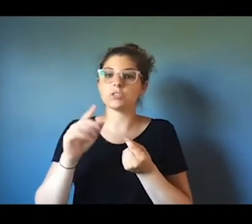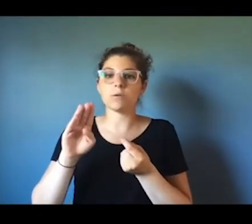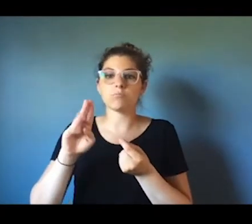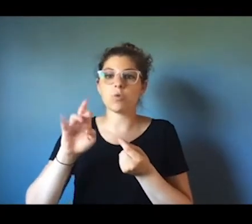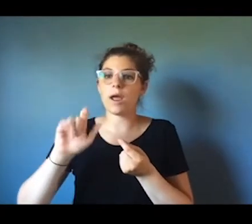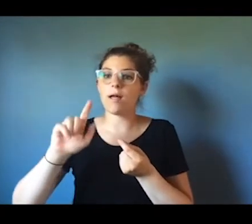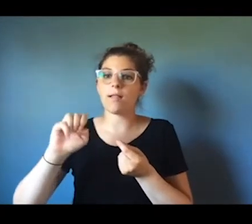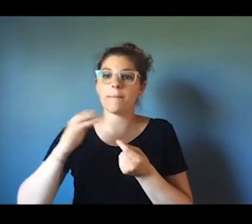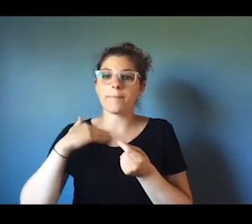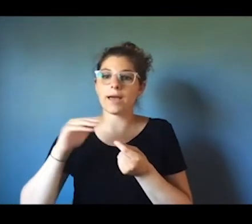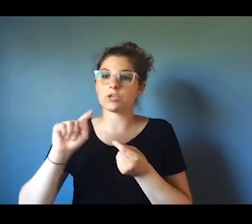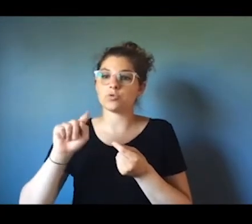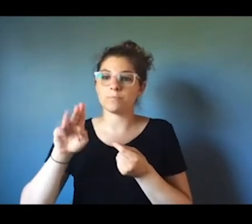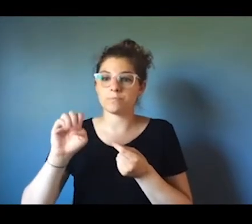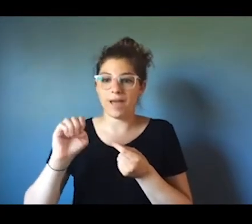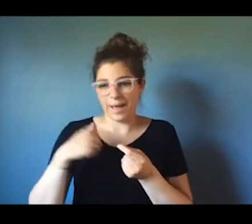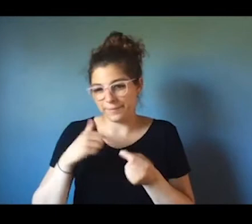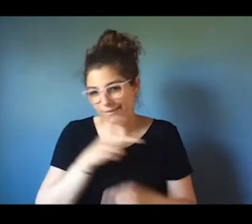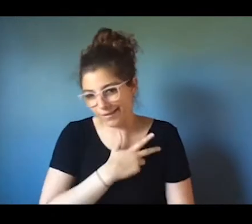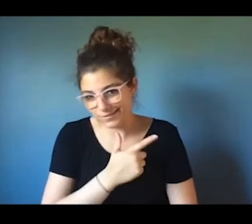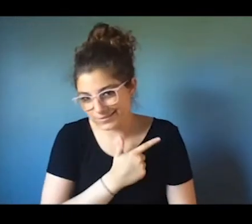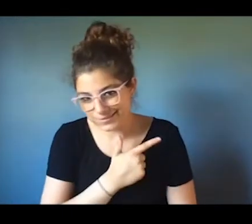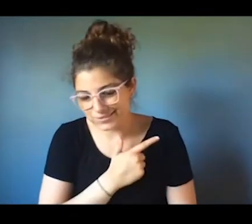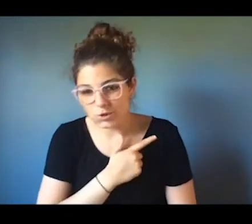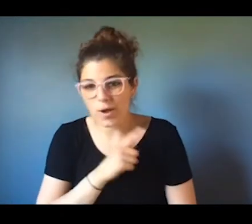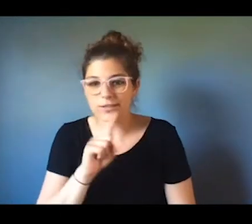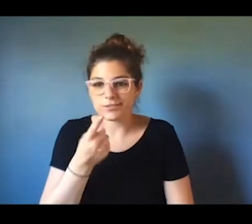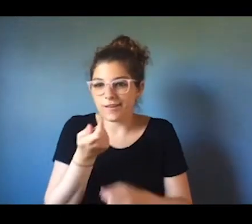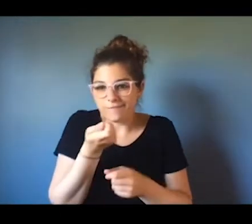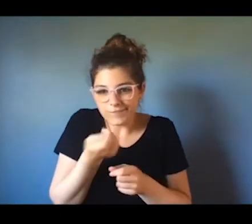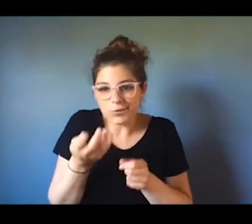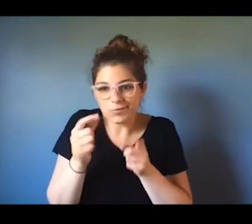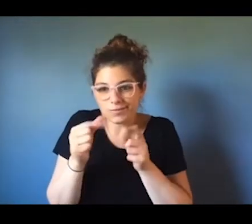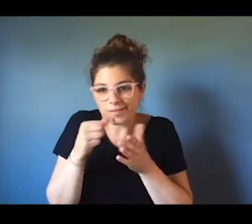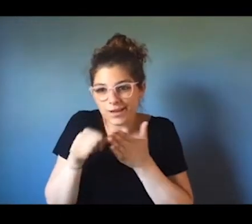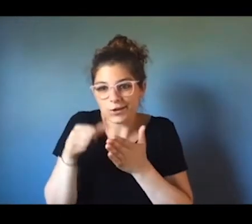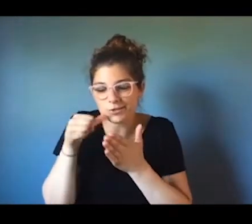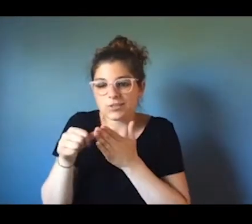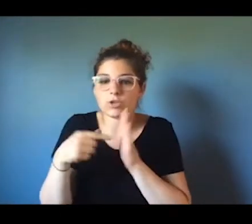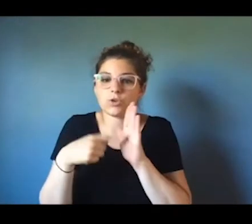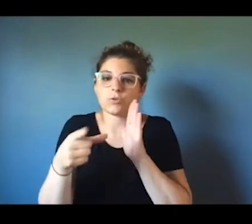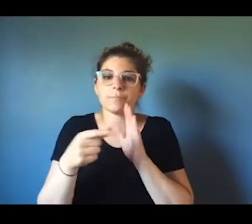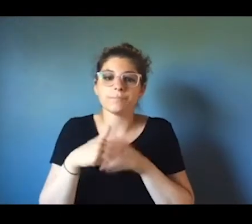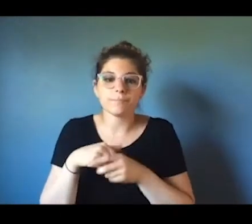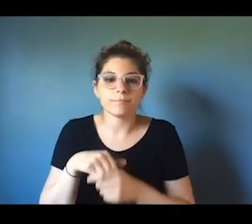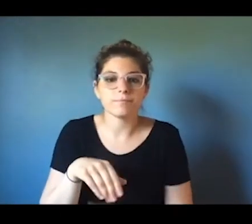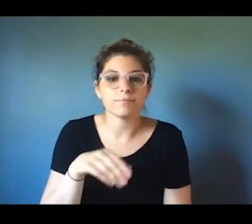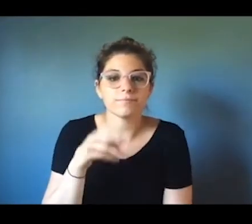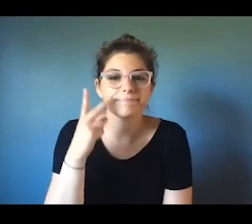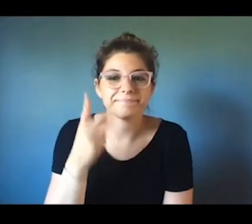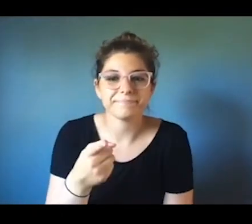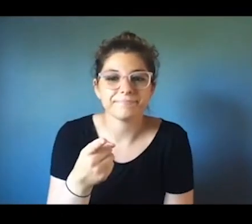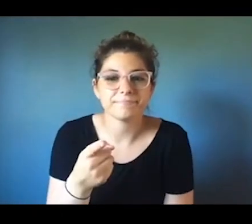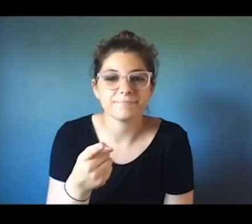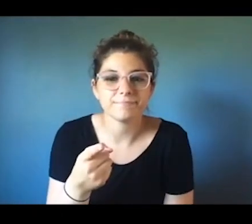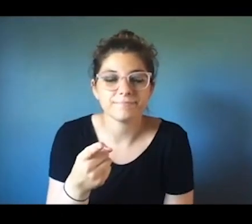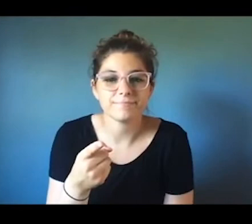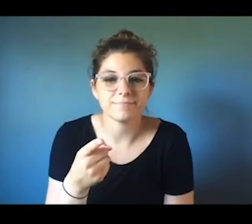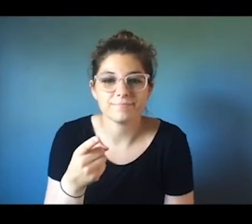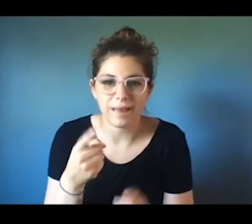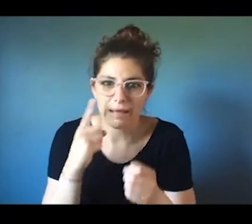is I just braille my tubes. So I'm a very lazy brailer though, so I just use as few letters as possible, but let me show you.